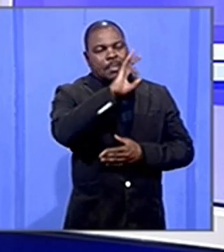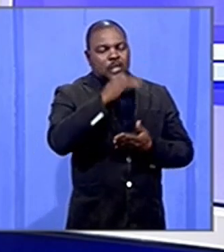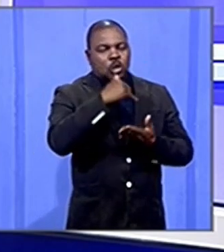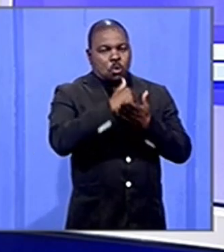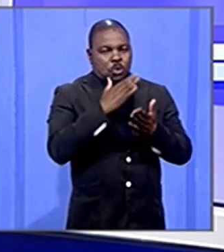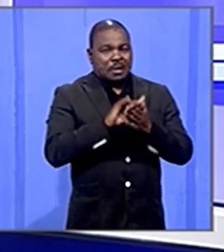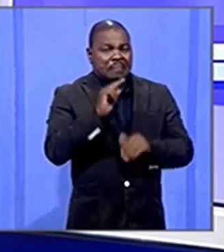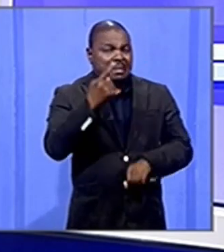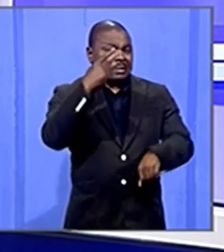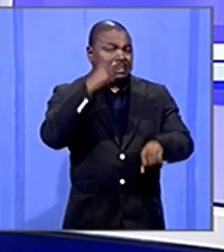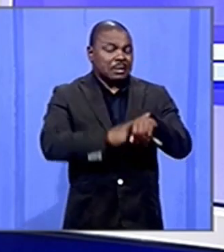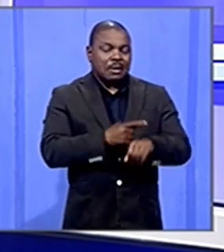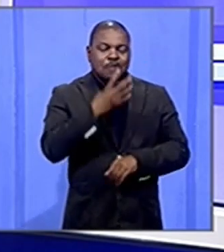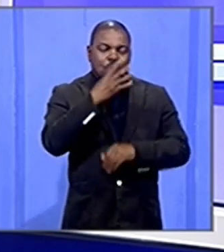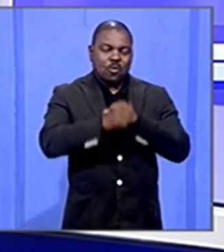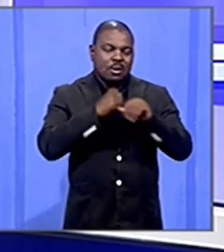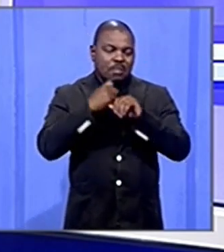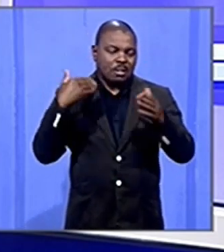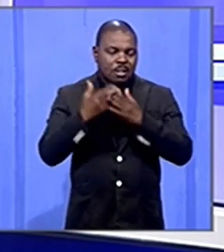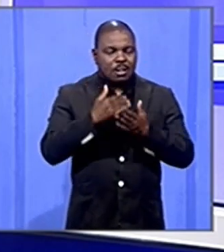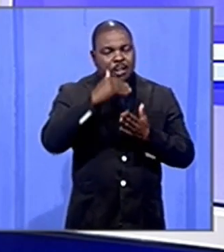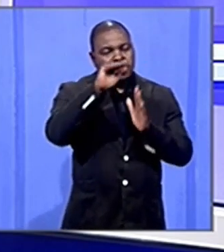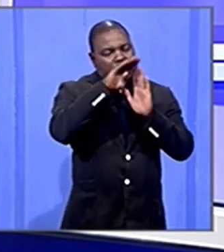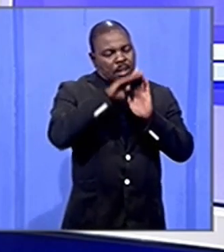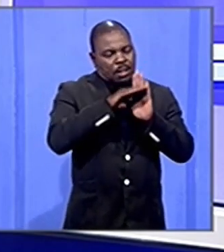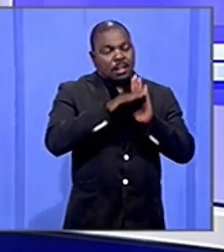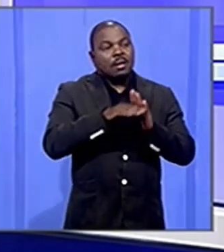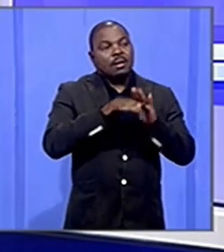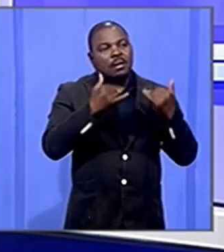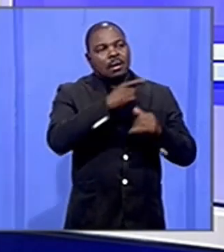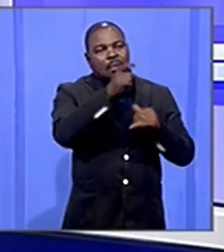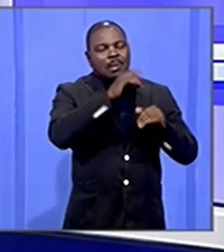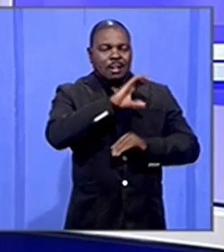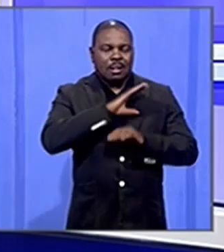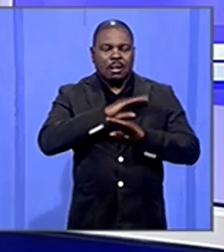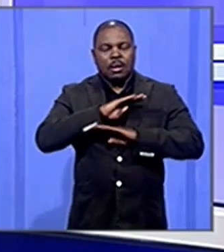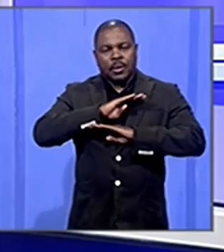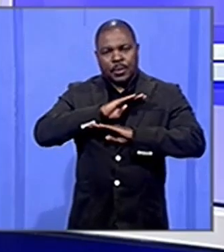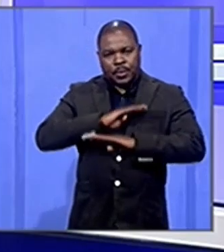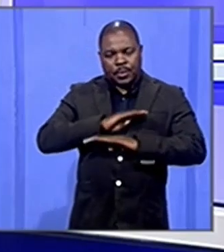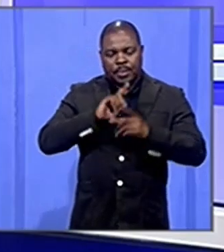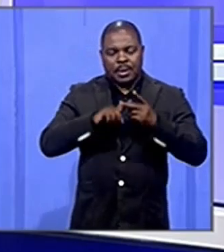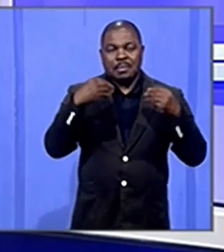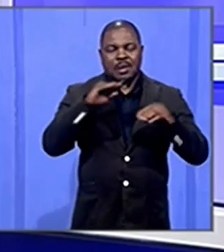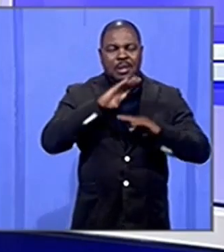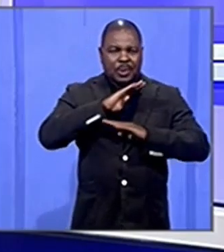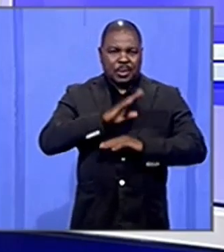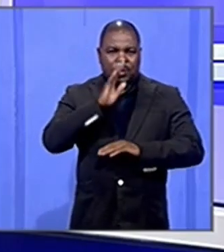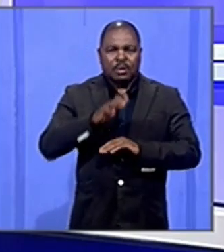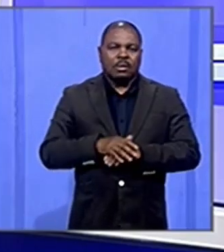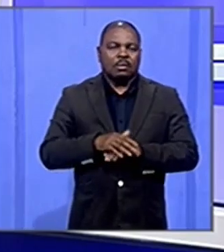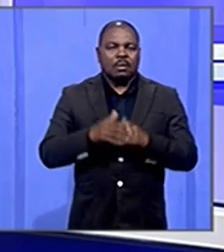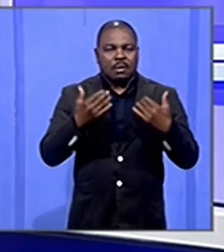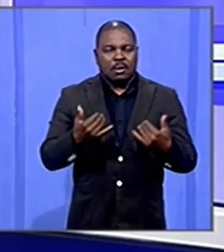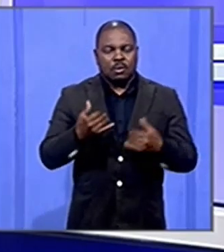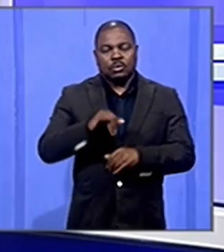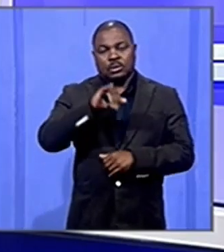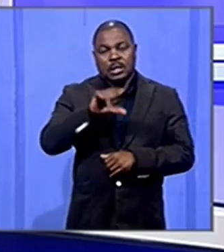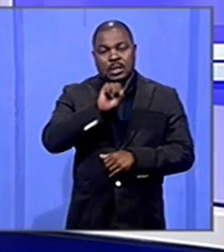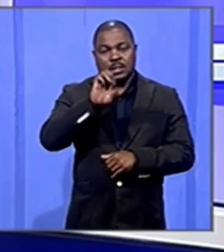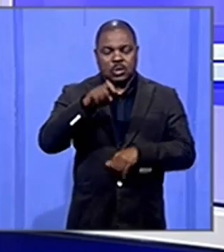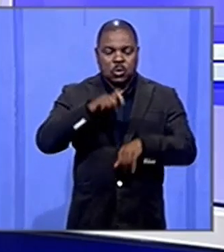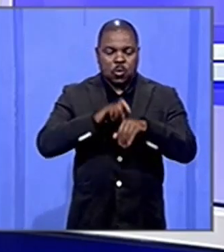la mathomo mo mengwageng e mene. Se se tla imolla bareki ba bantši le dikgwebo. Bjale a re boneng ka boripana gore